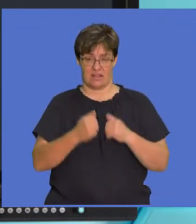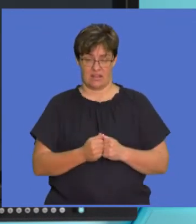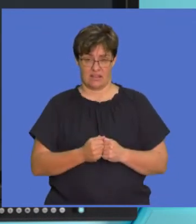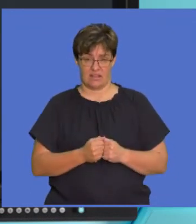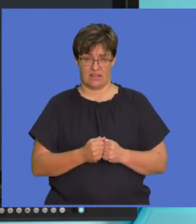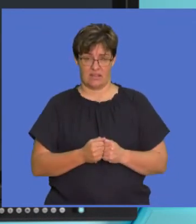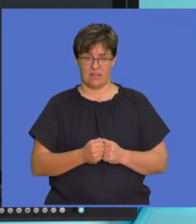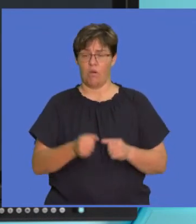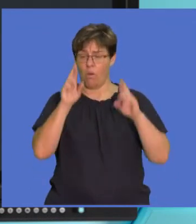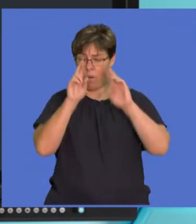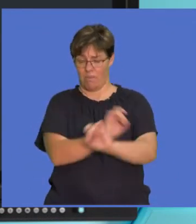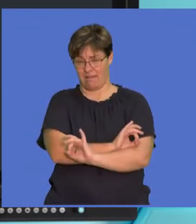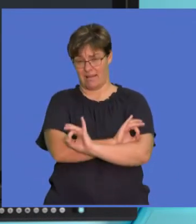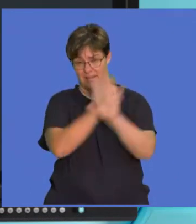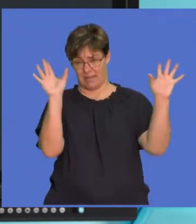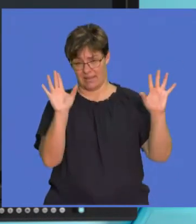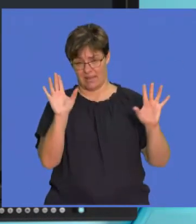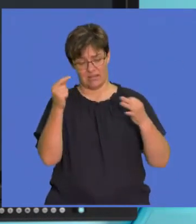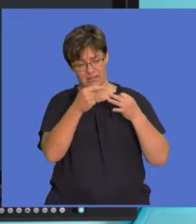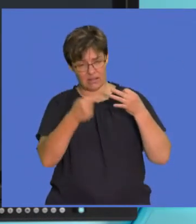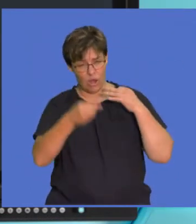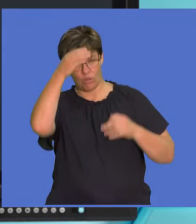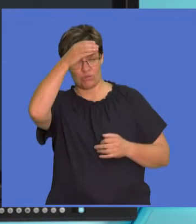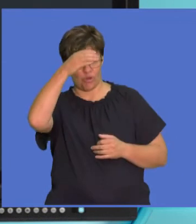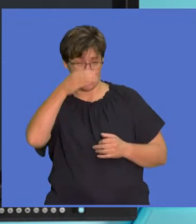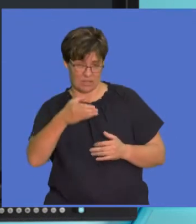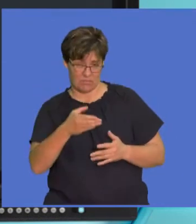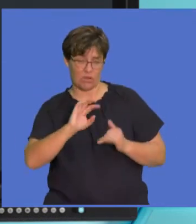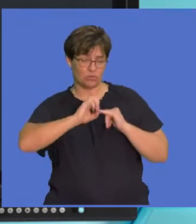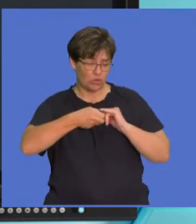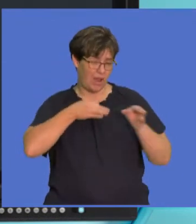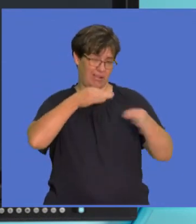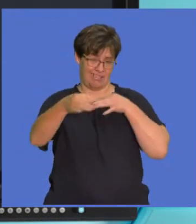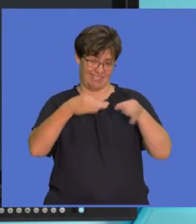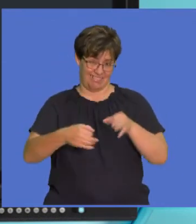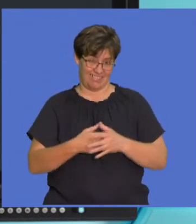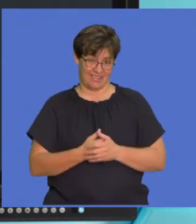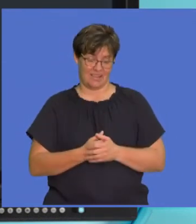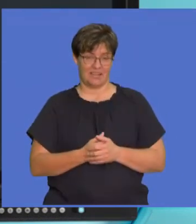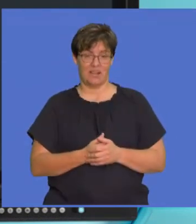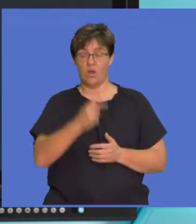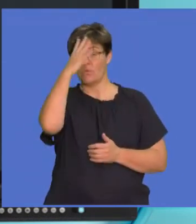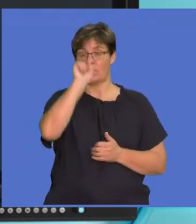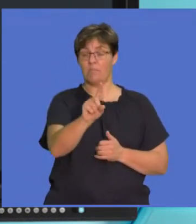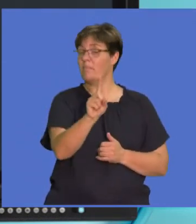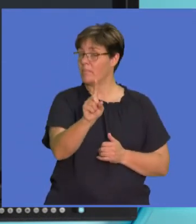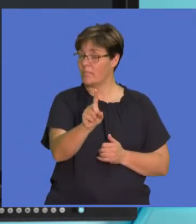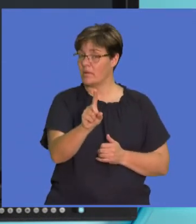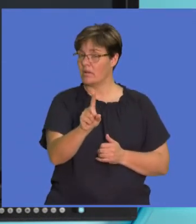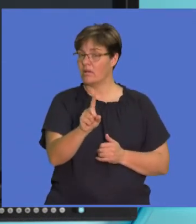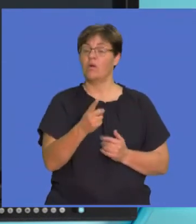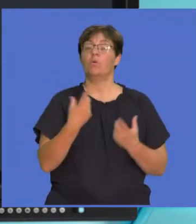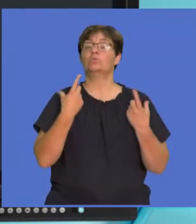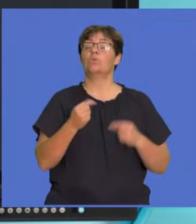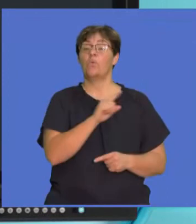will then give you the angle there. I hope that clarifies all the concepts that we've been trying to talk about, guys. Remember